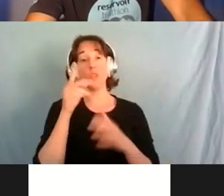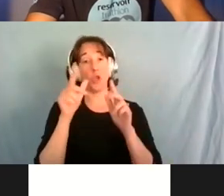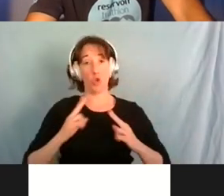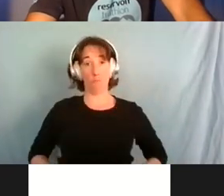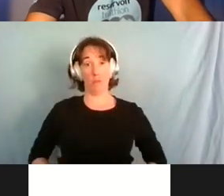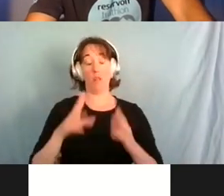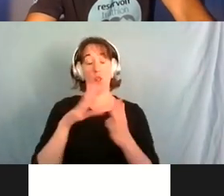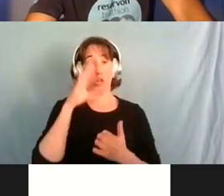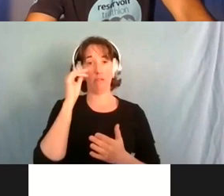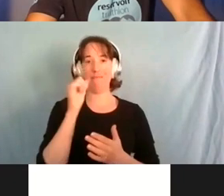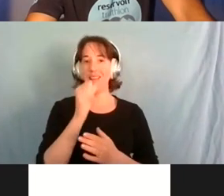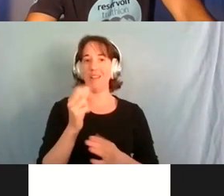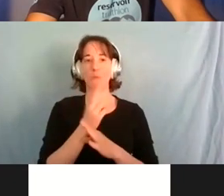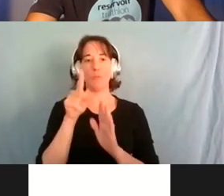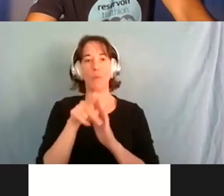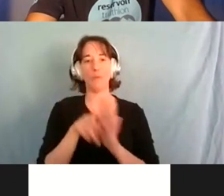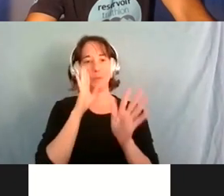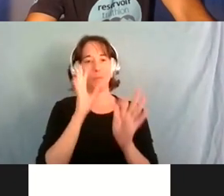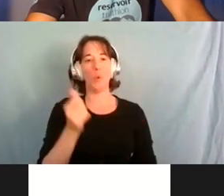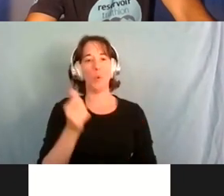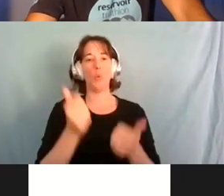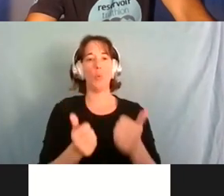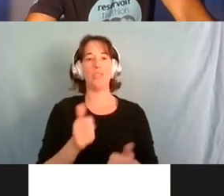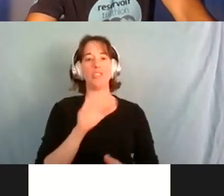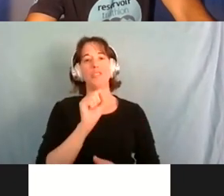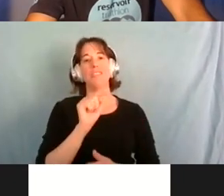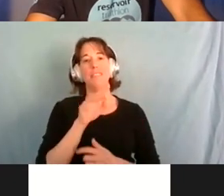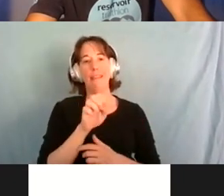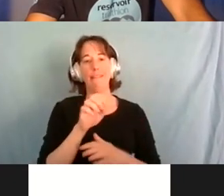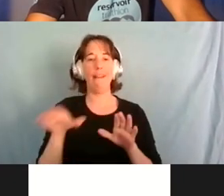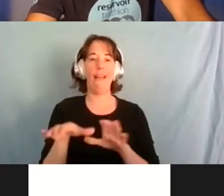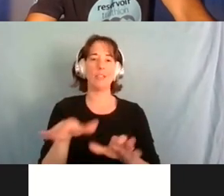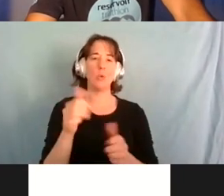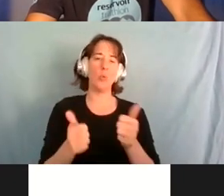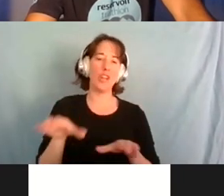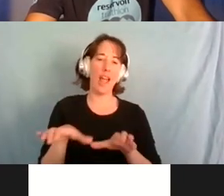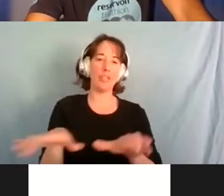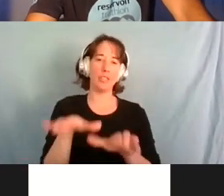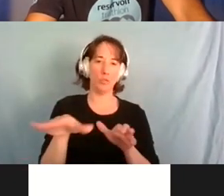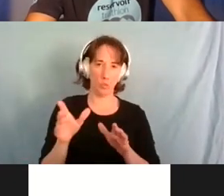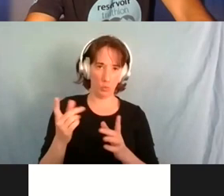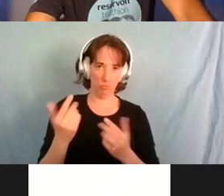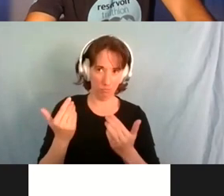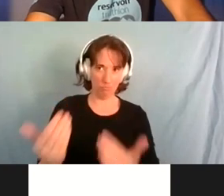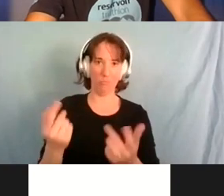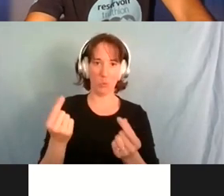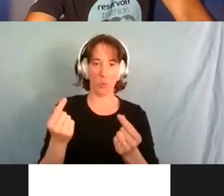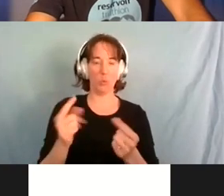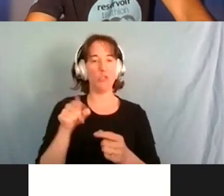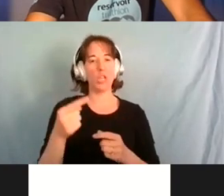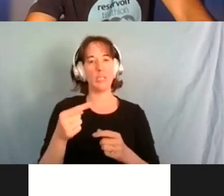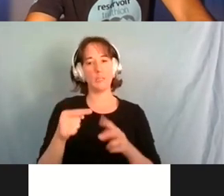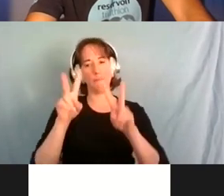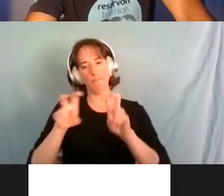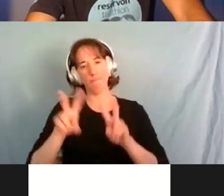determine which action to take. It just looks at all the state